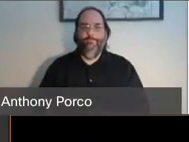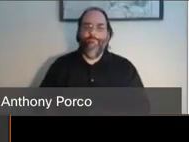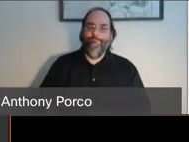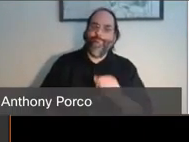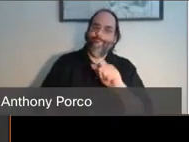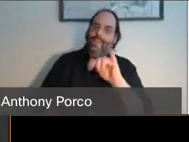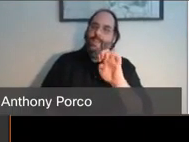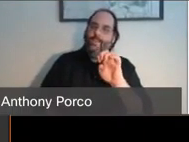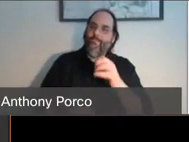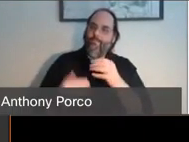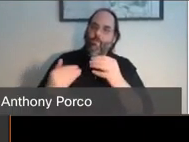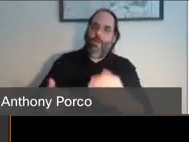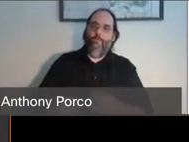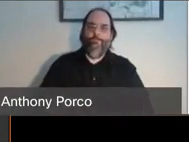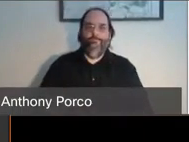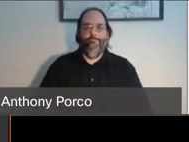forward.